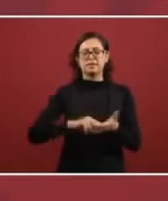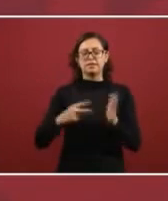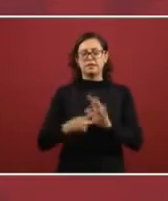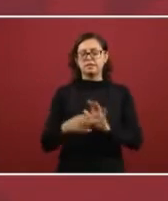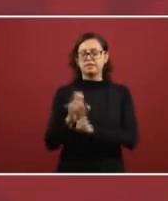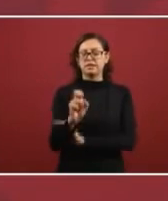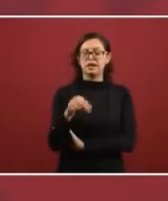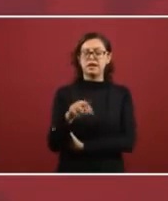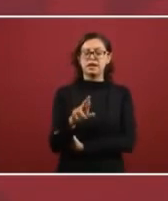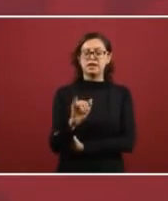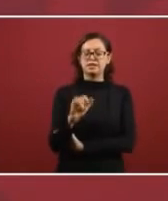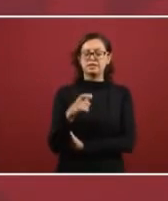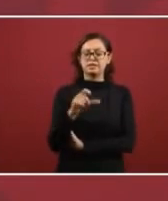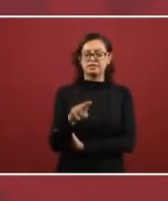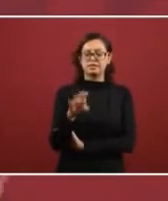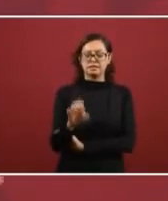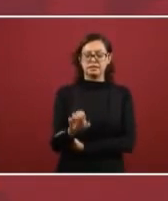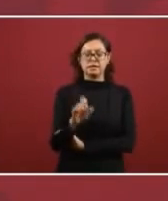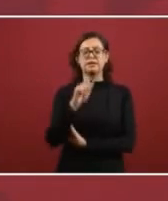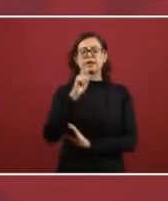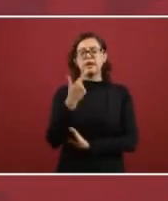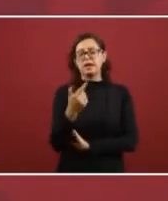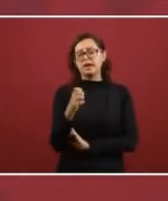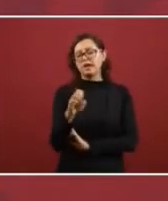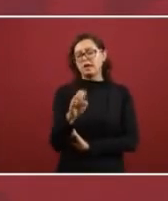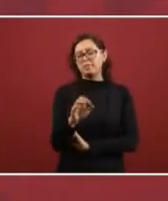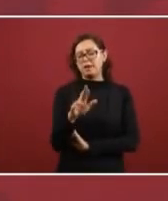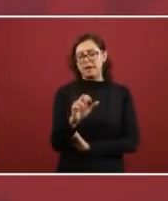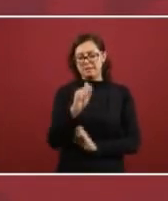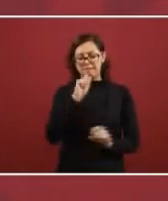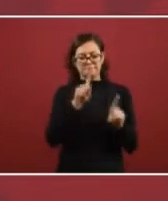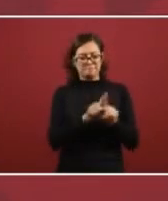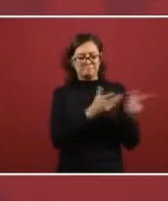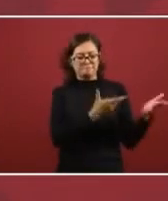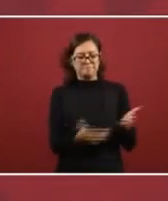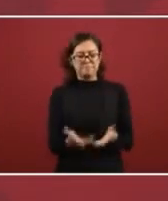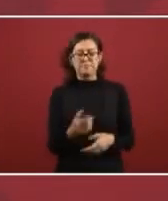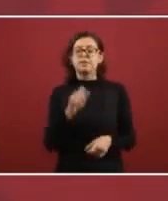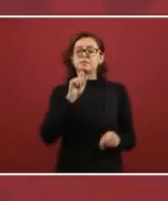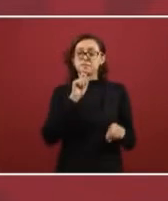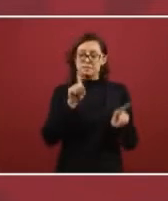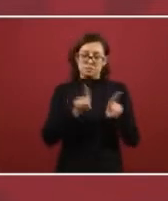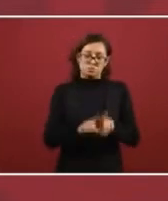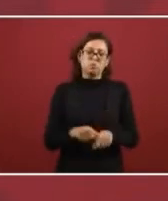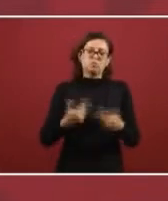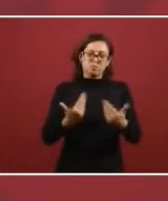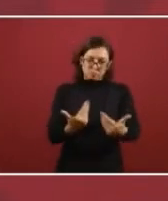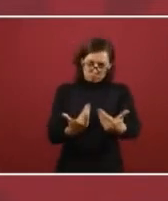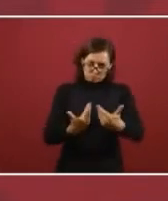Enrique Guevara is from SINAPRE and also being presided by